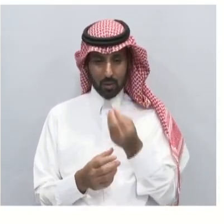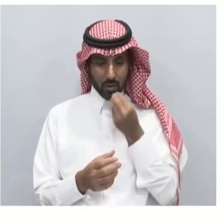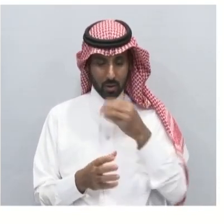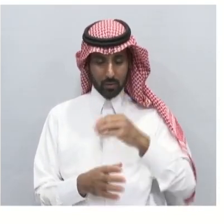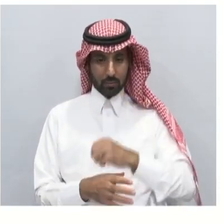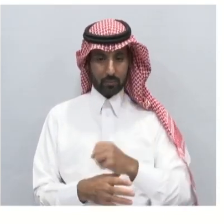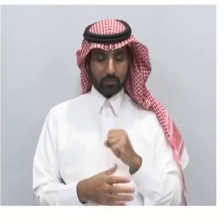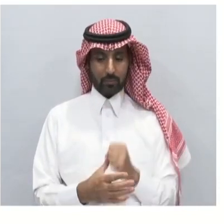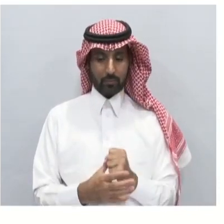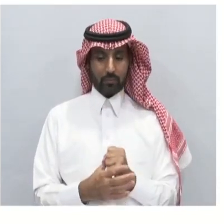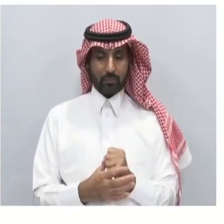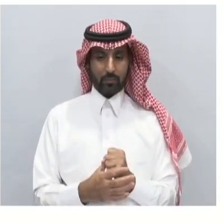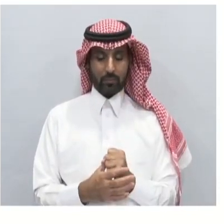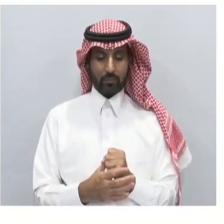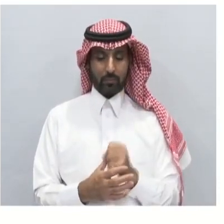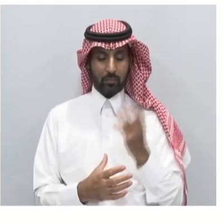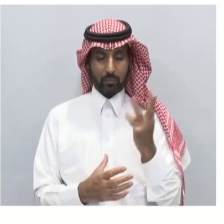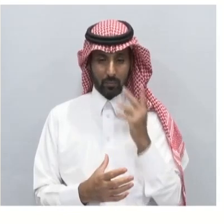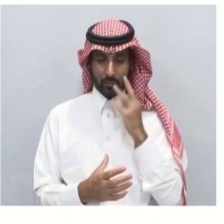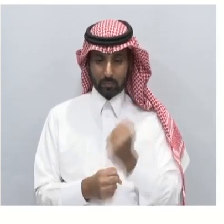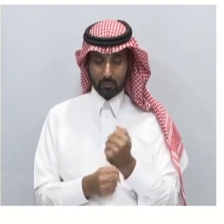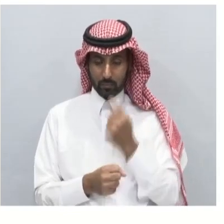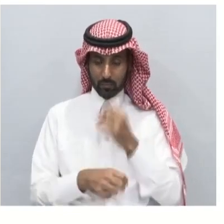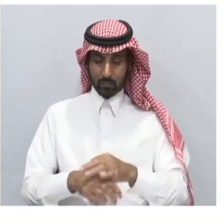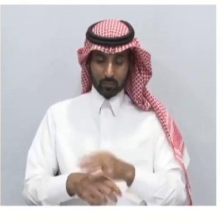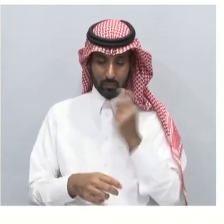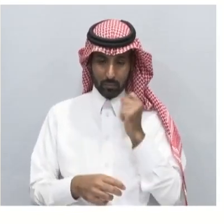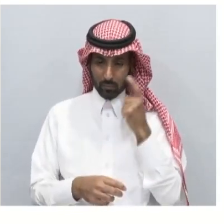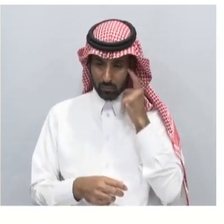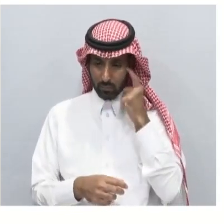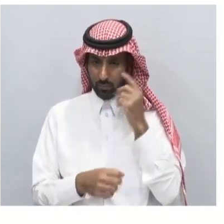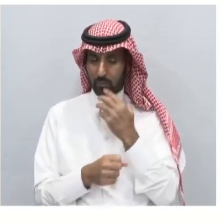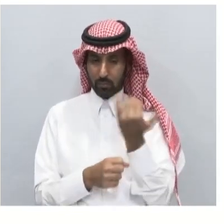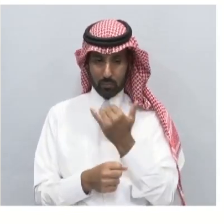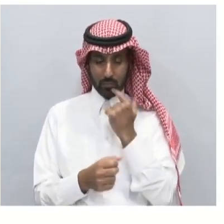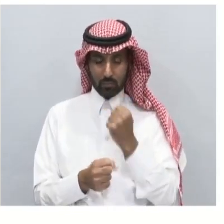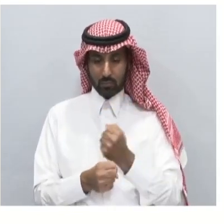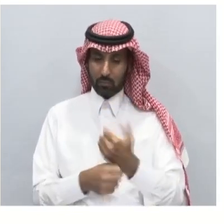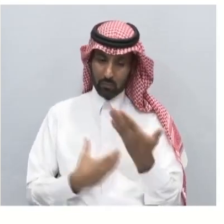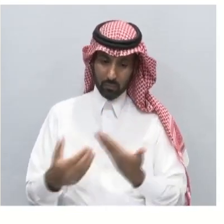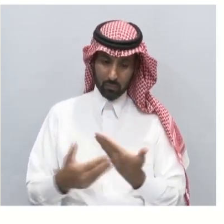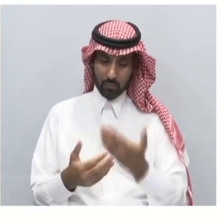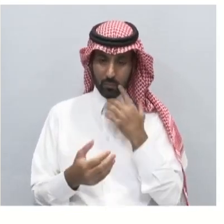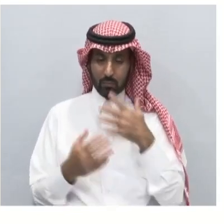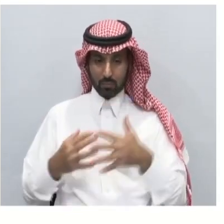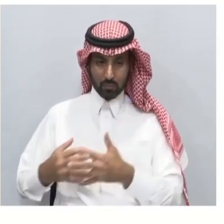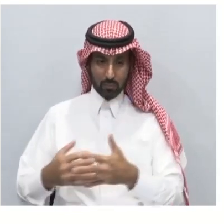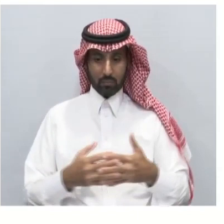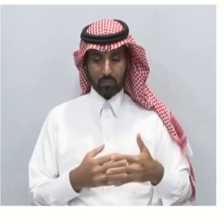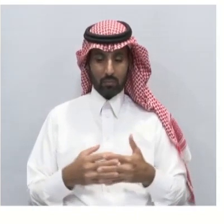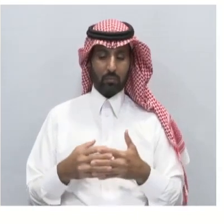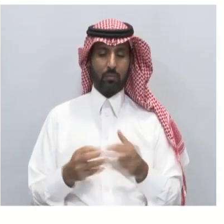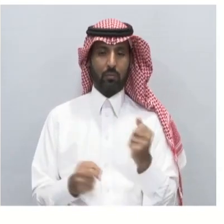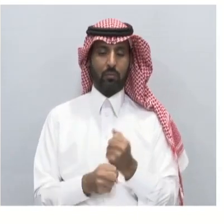Number four, some business people learn English to do business in the United